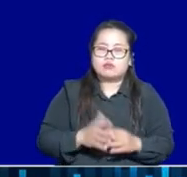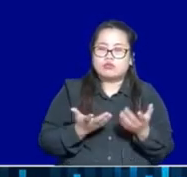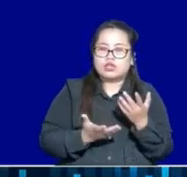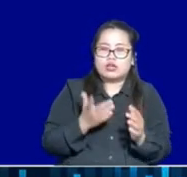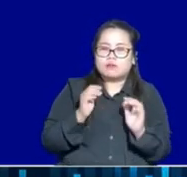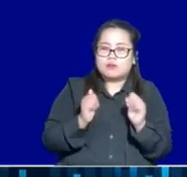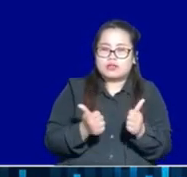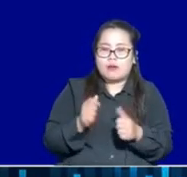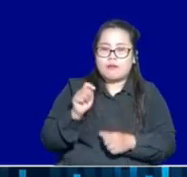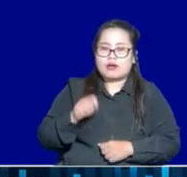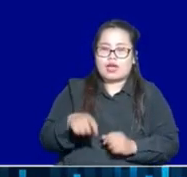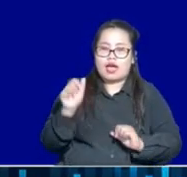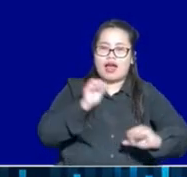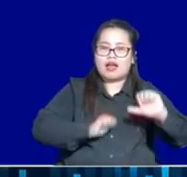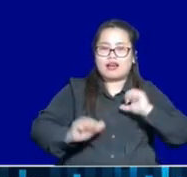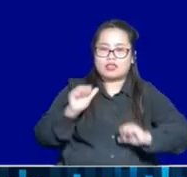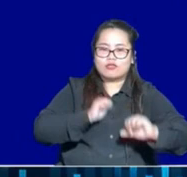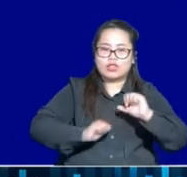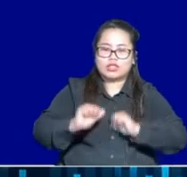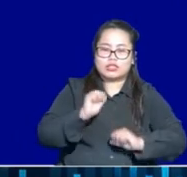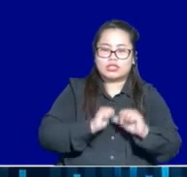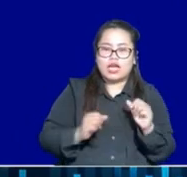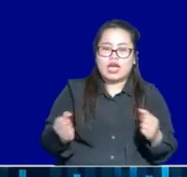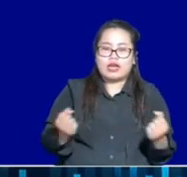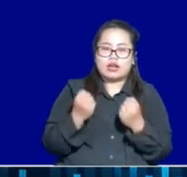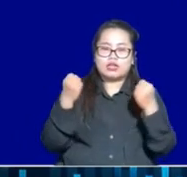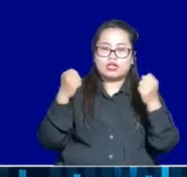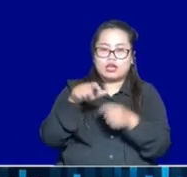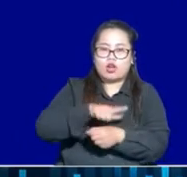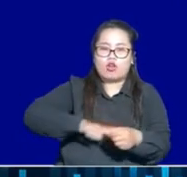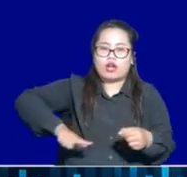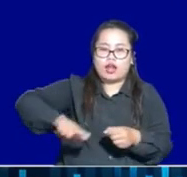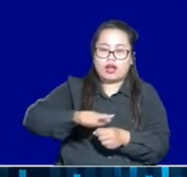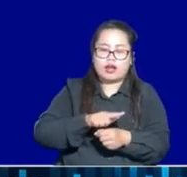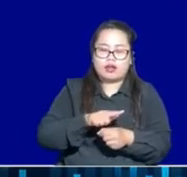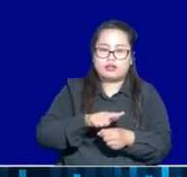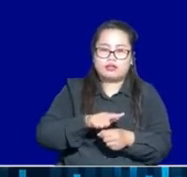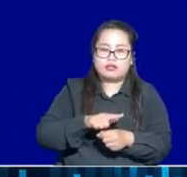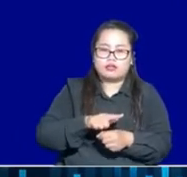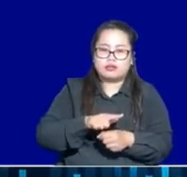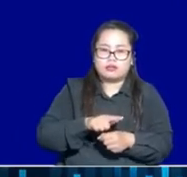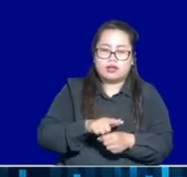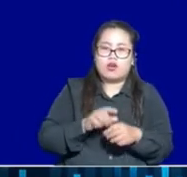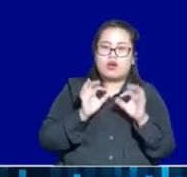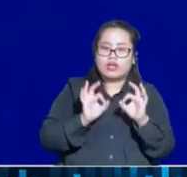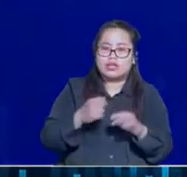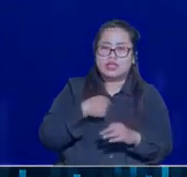energy, like the example of aluminum with hydro. Let me stop there. It's been